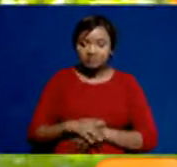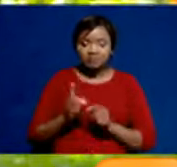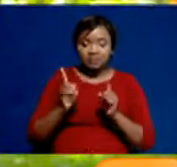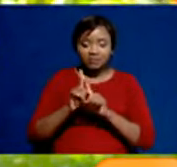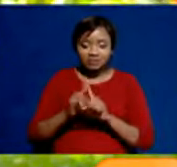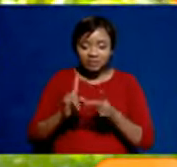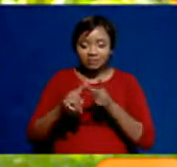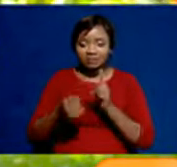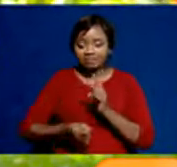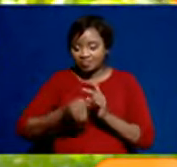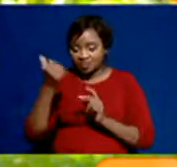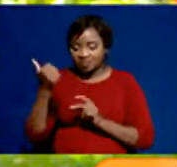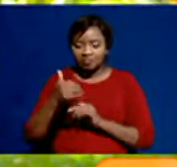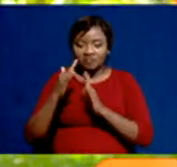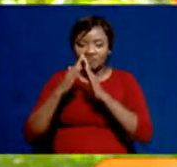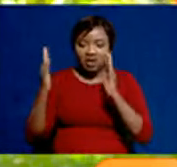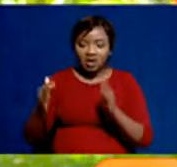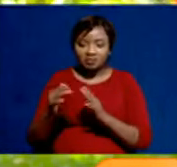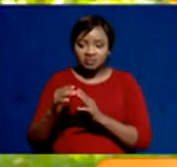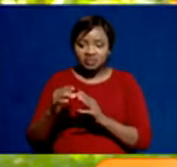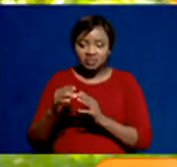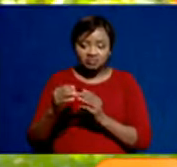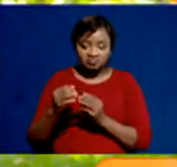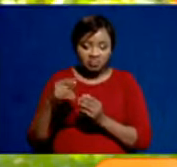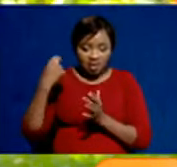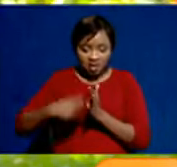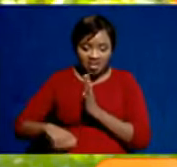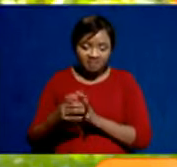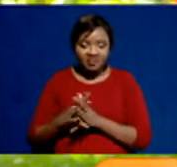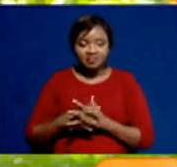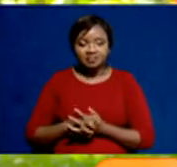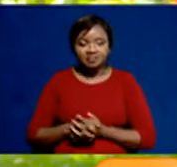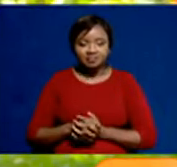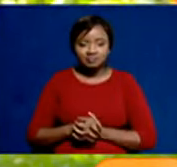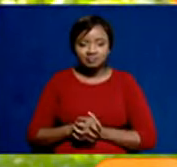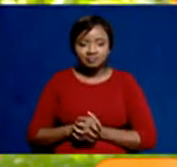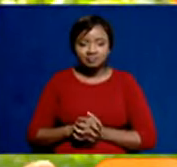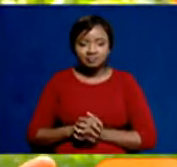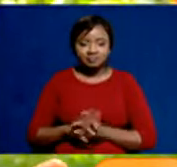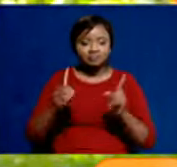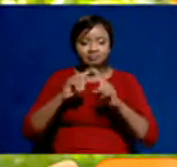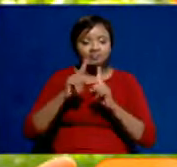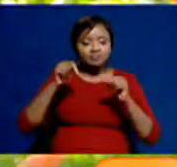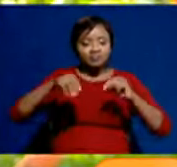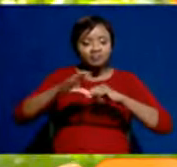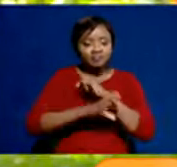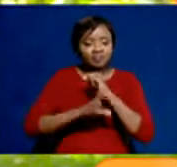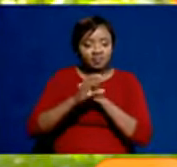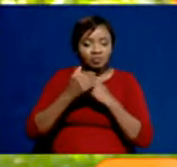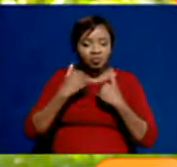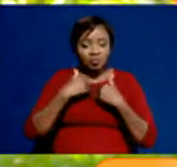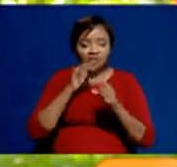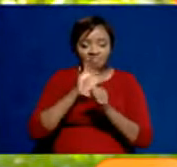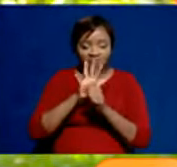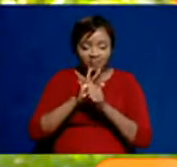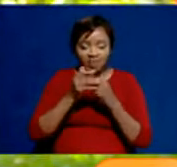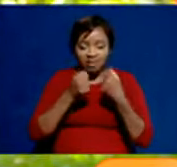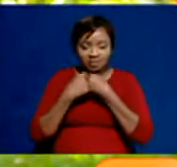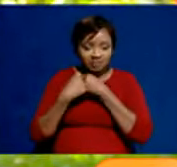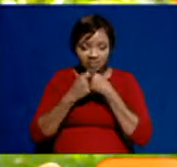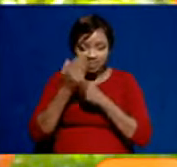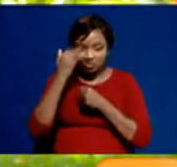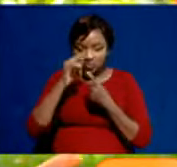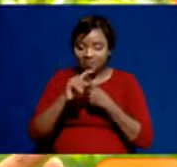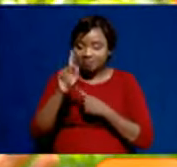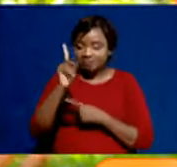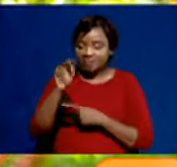levy. Right, right, which you have dealt with. But Mheshimiwa, we live in a country that we have so many challenges in terms of the revenue being collected, KRA is